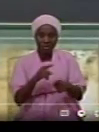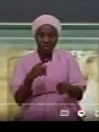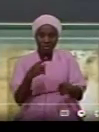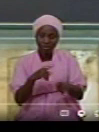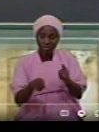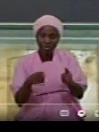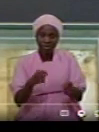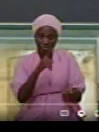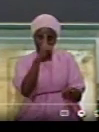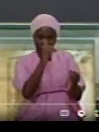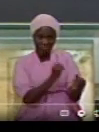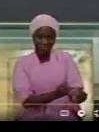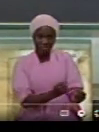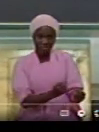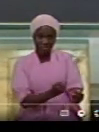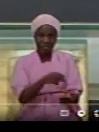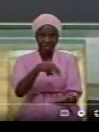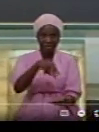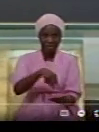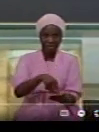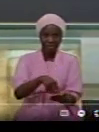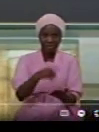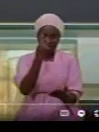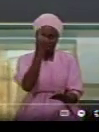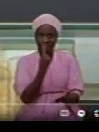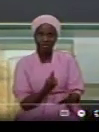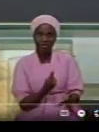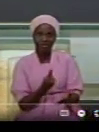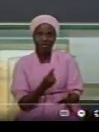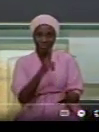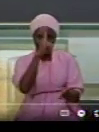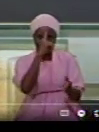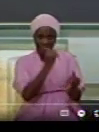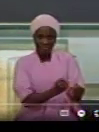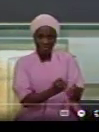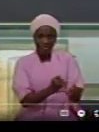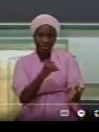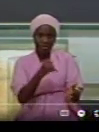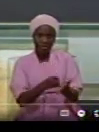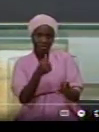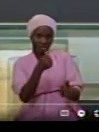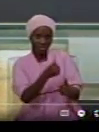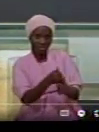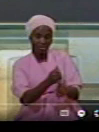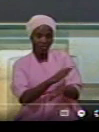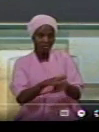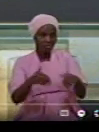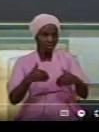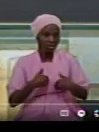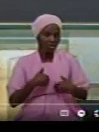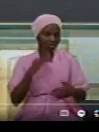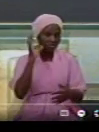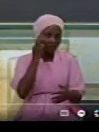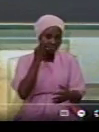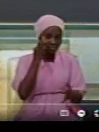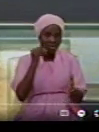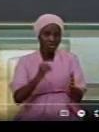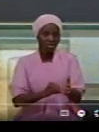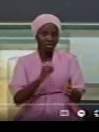alone, the faith by itself, does not have the fruit. It